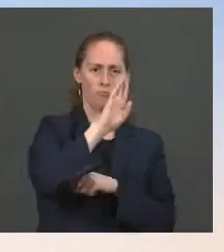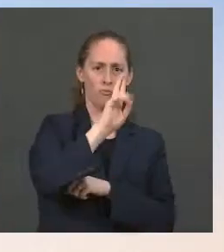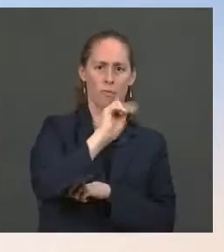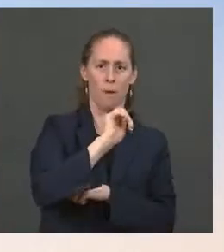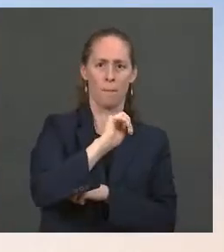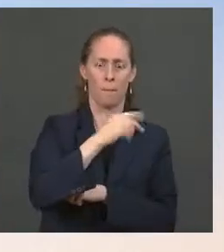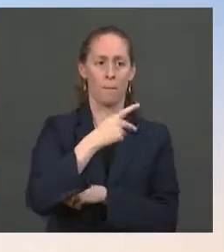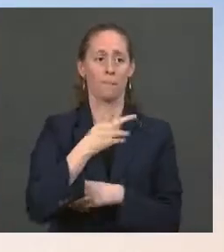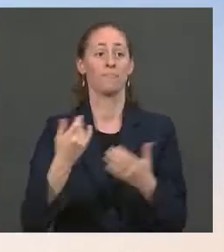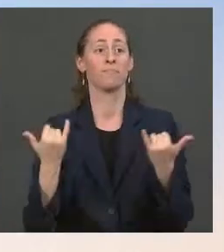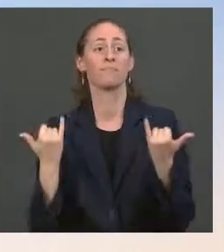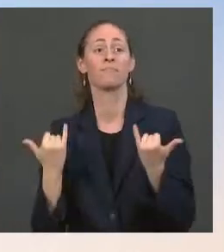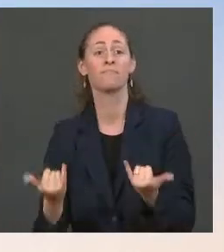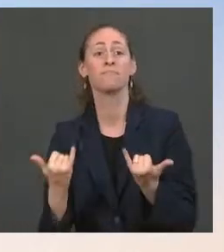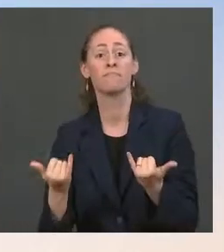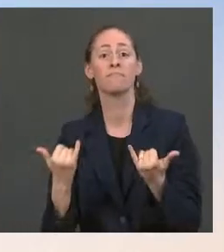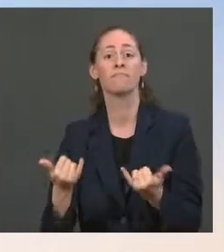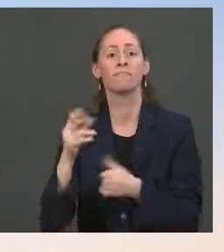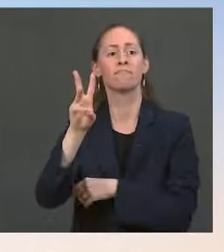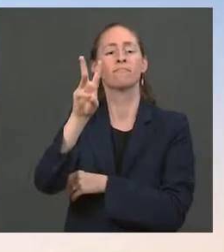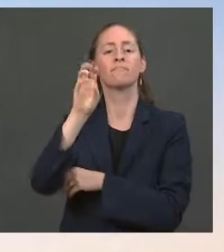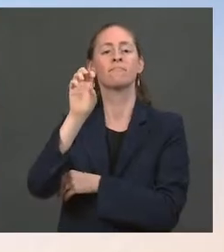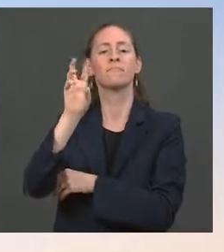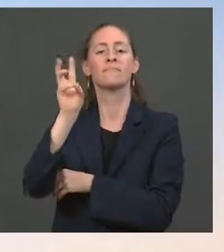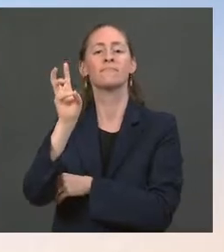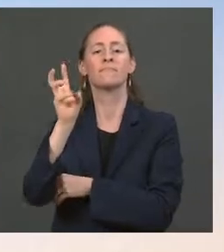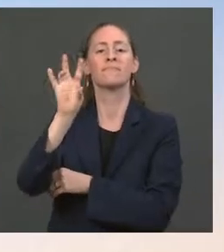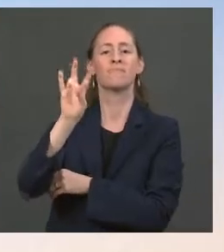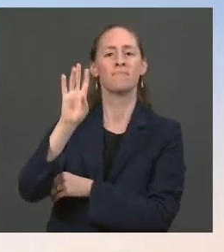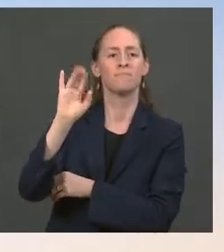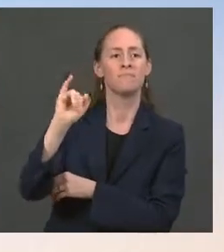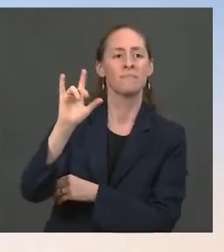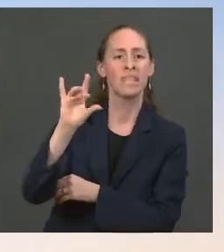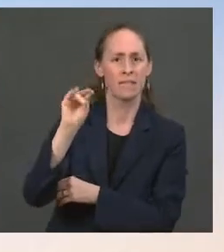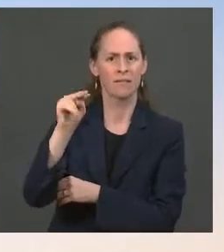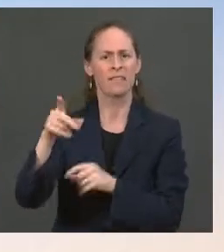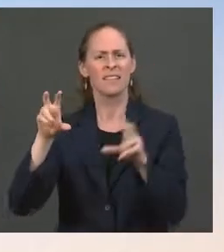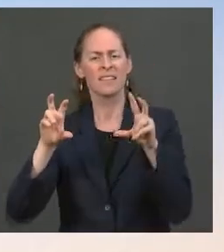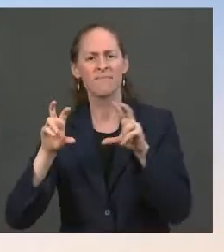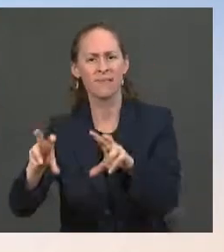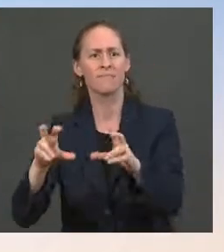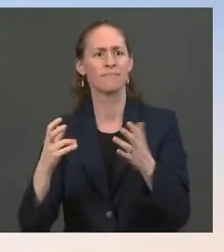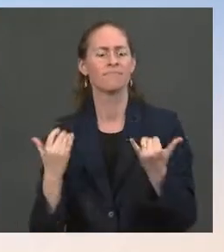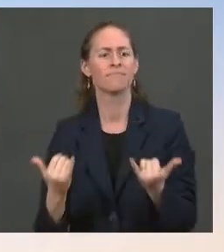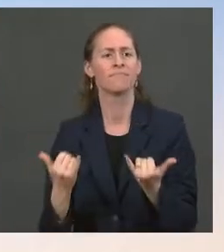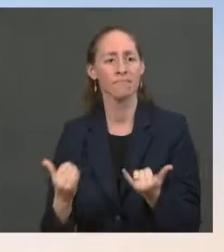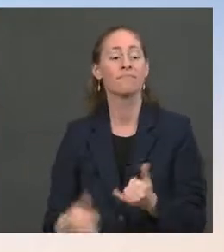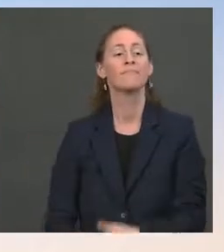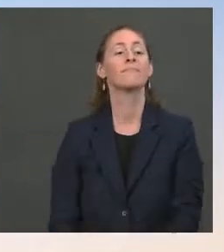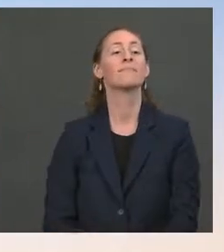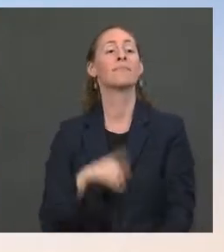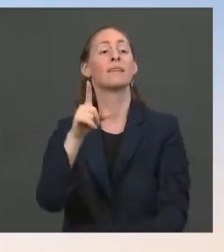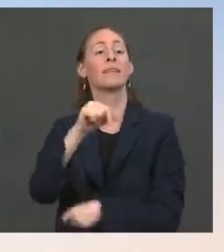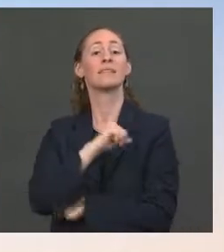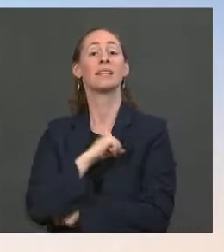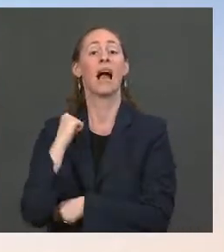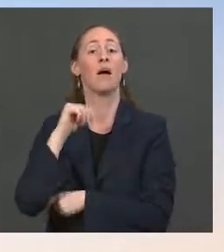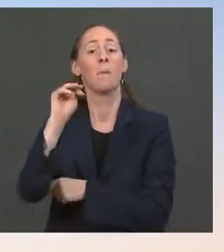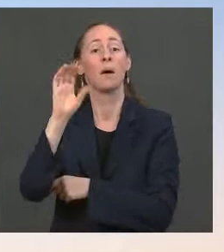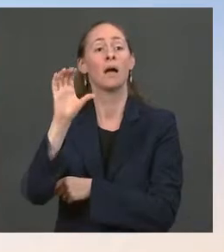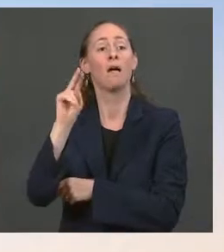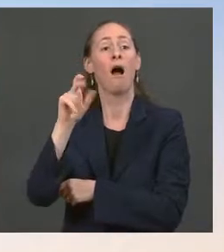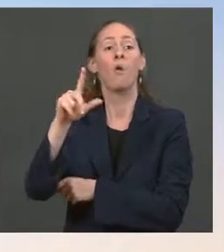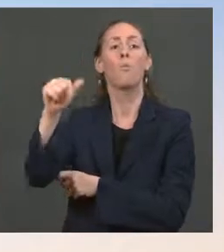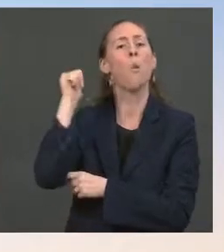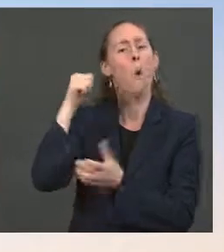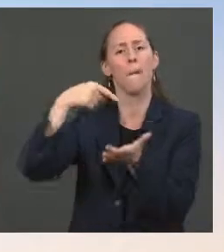$676 billion during the Biden administration. So what Senator McConnell is refusing to do is to pay the debts of what